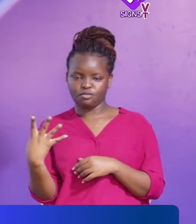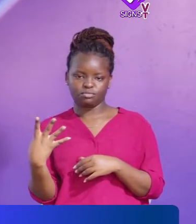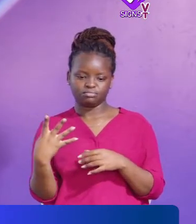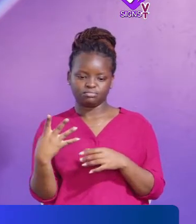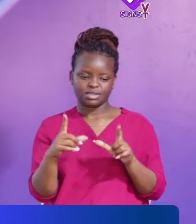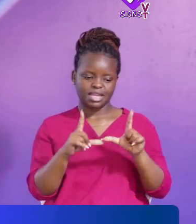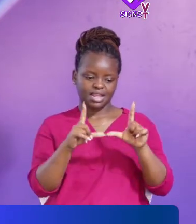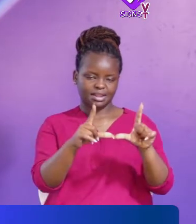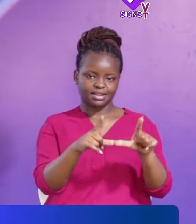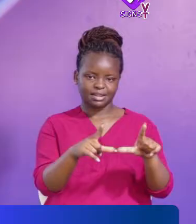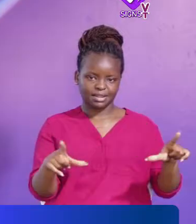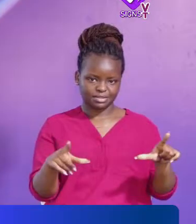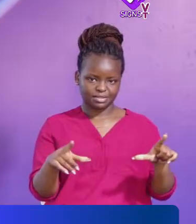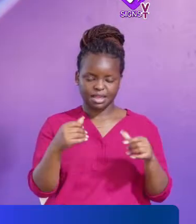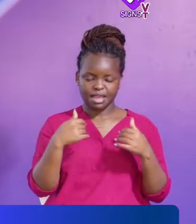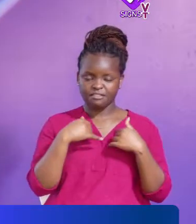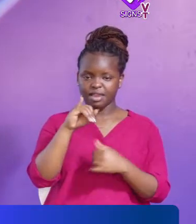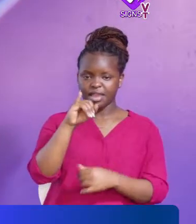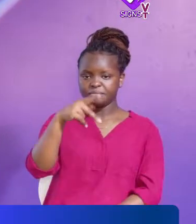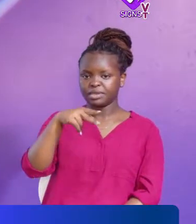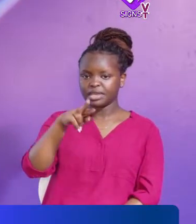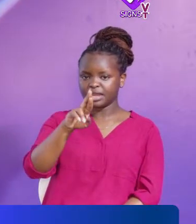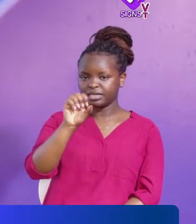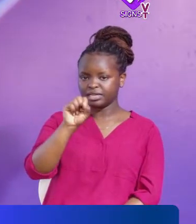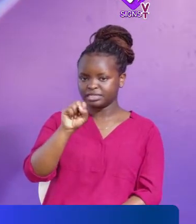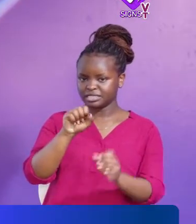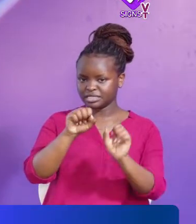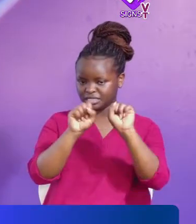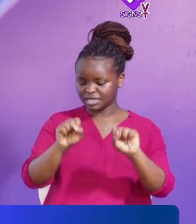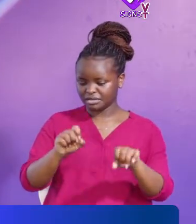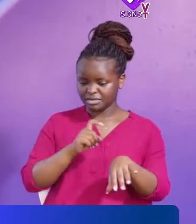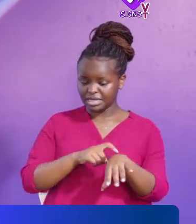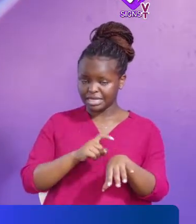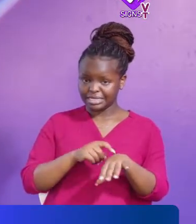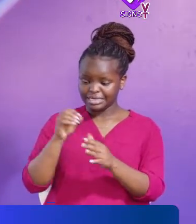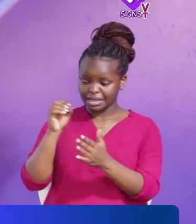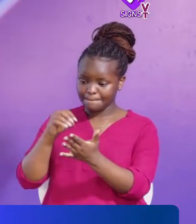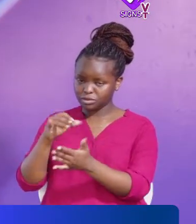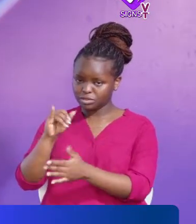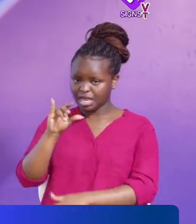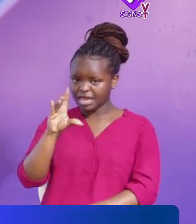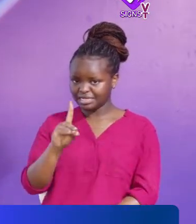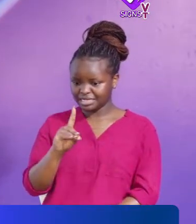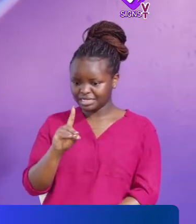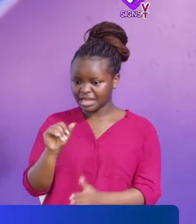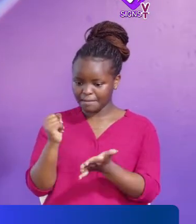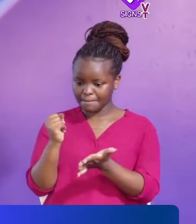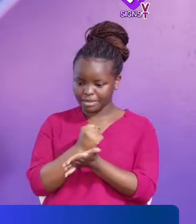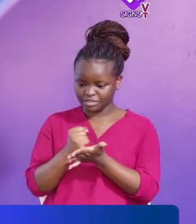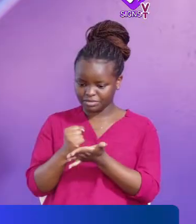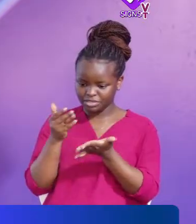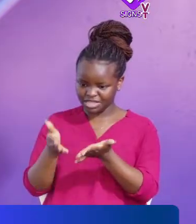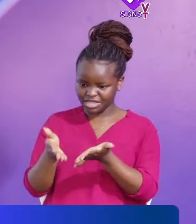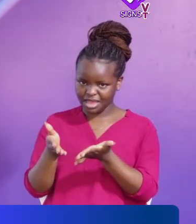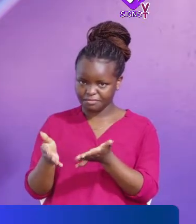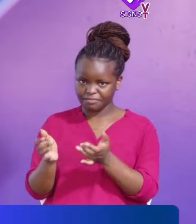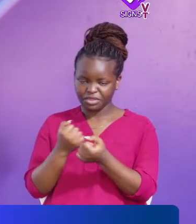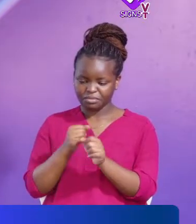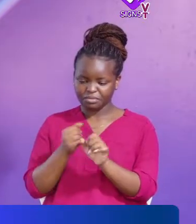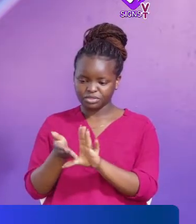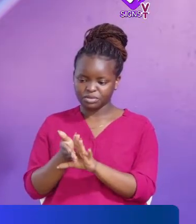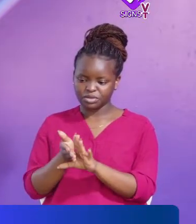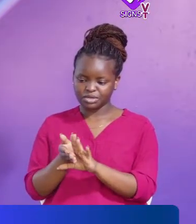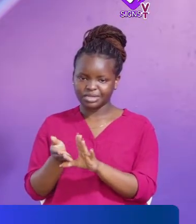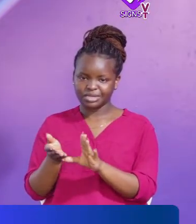there is what you call IPRS system, isn't it? Which once you have put your ID and passport, you can't even use your passport